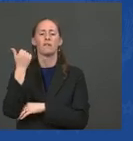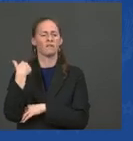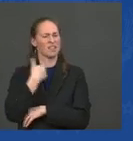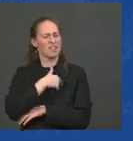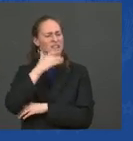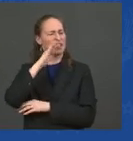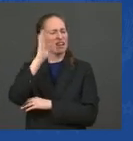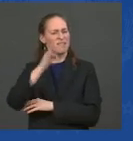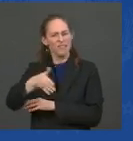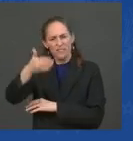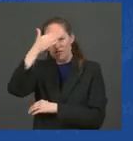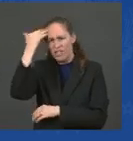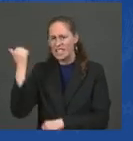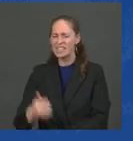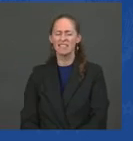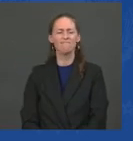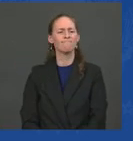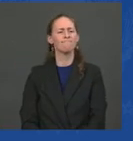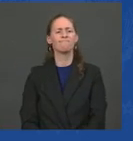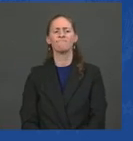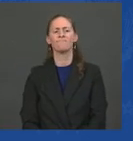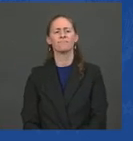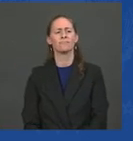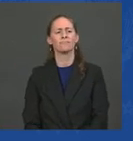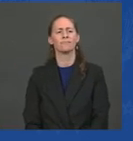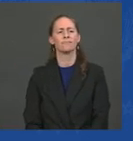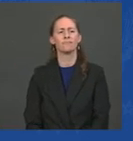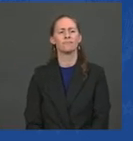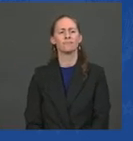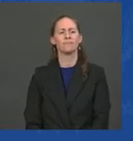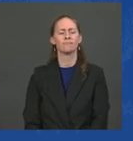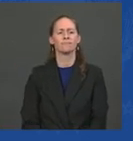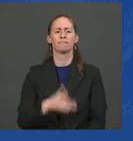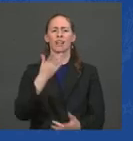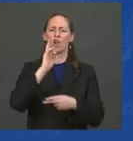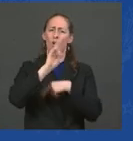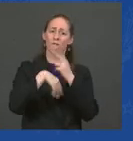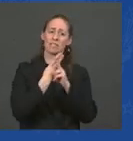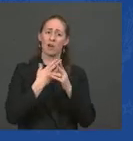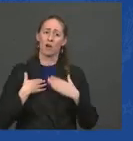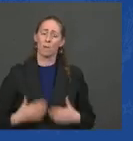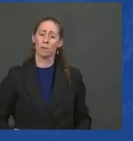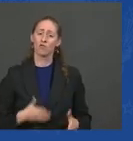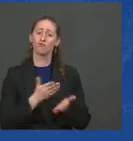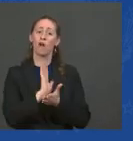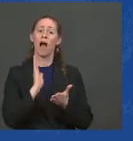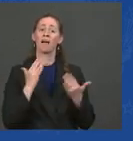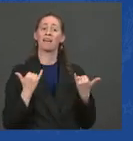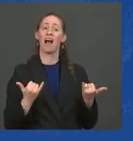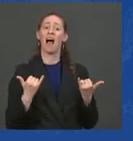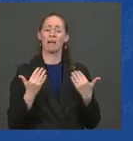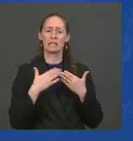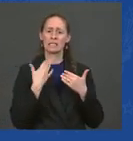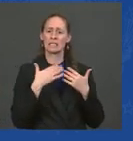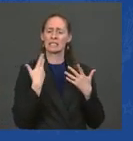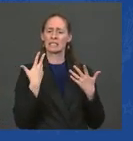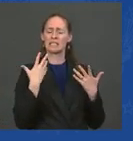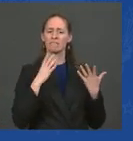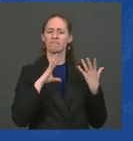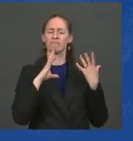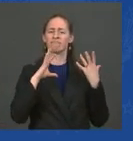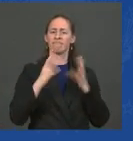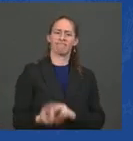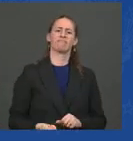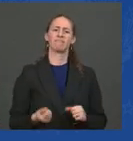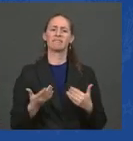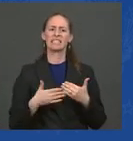the principle of universal human rights still is, how easily bruised, often sacrificed in human battles